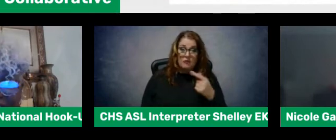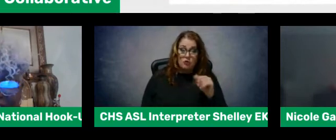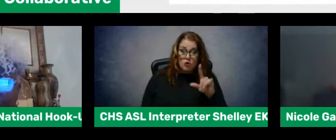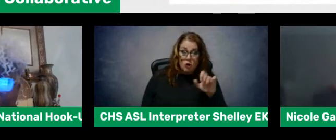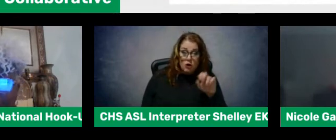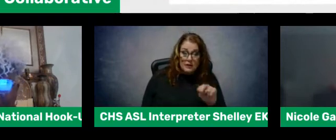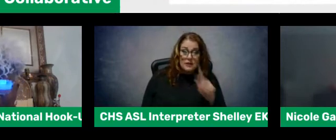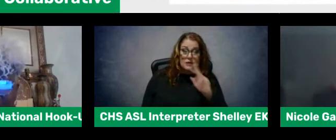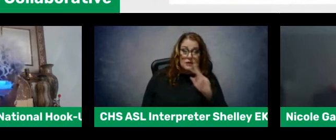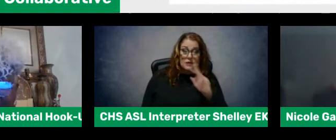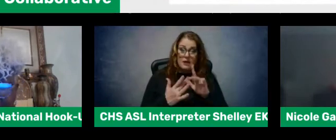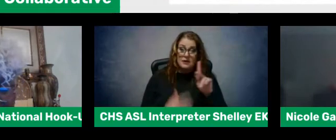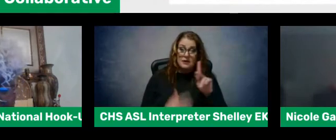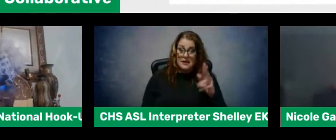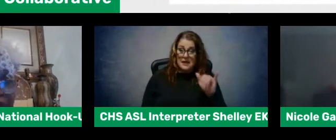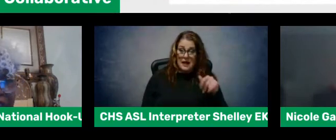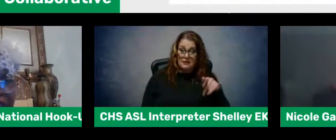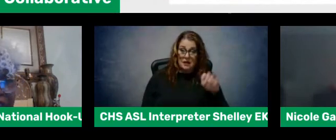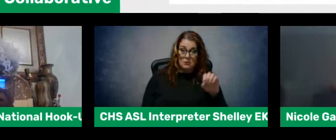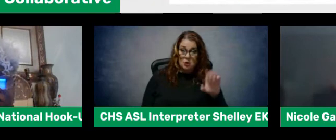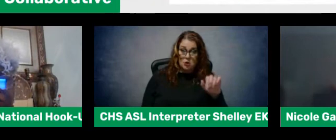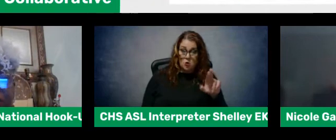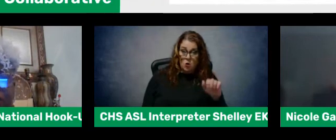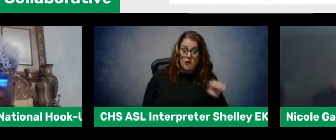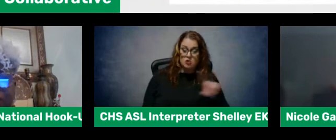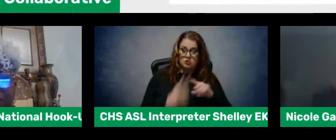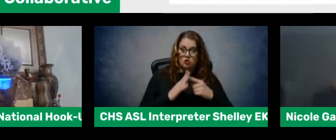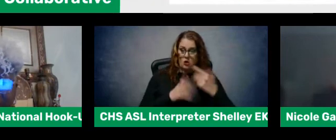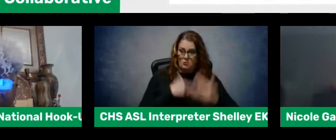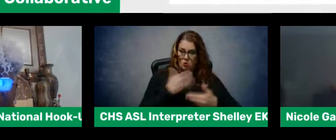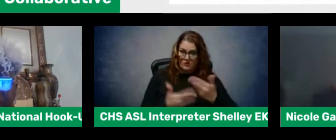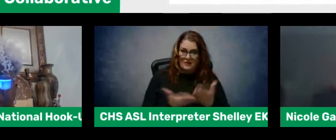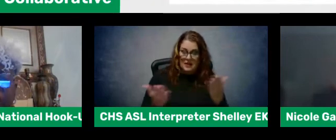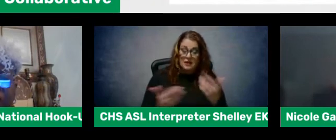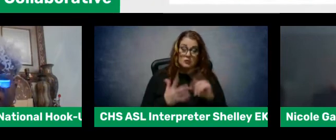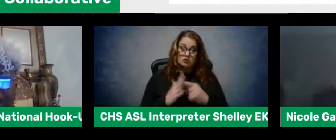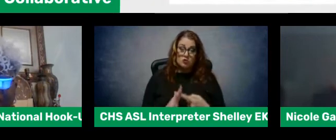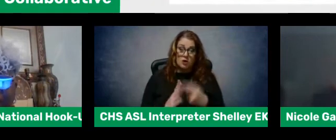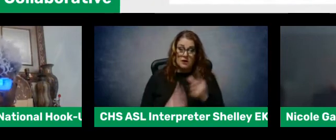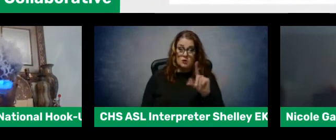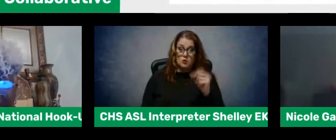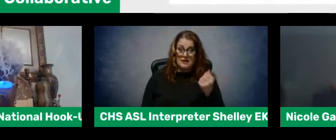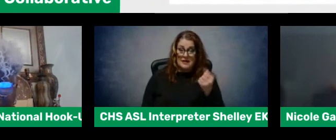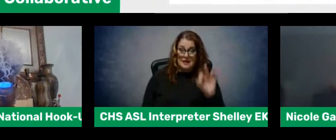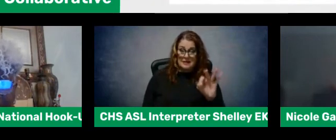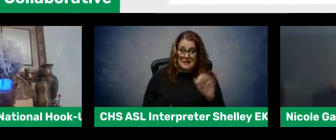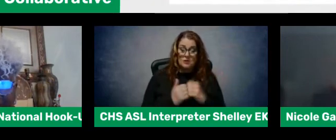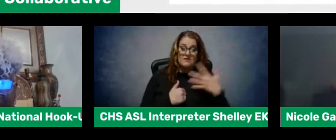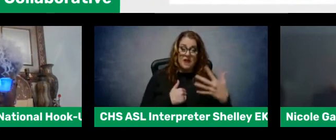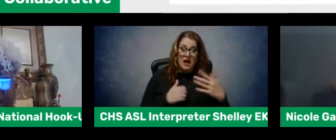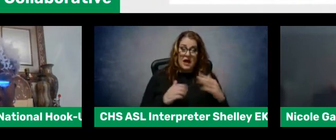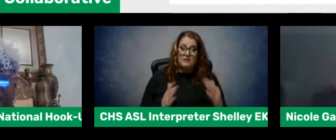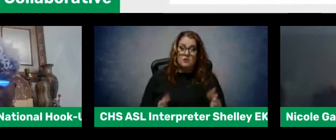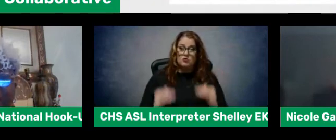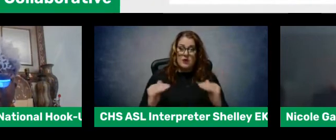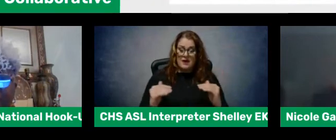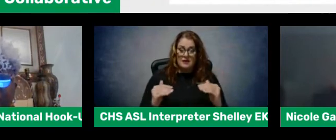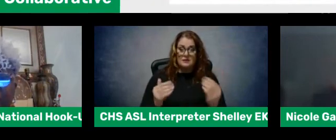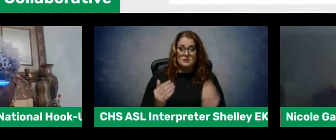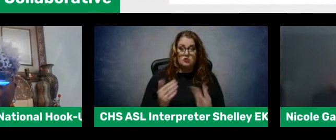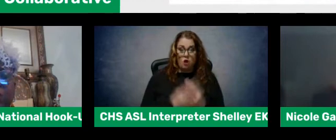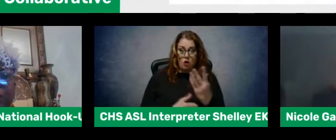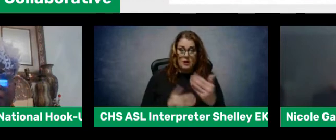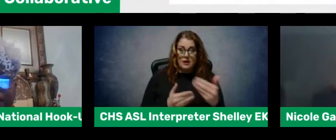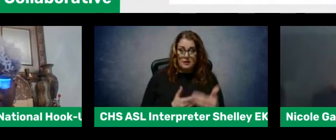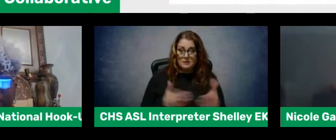contacted Kathy Pecora and she got things moving. We started in 2019 with 5 raised garden beds, and we were